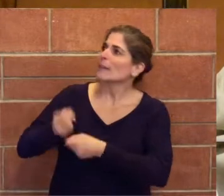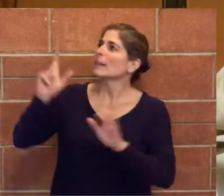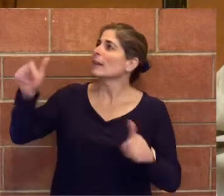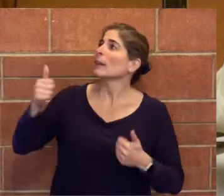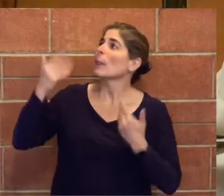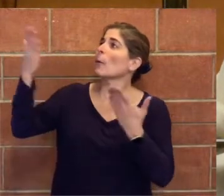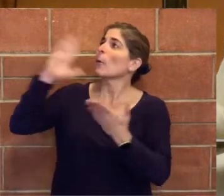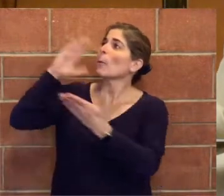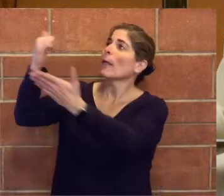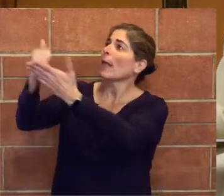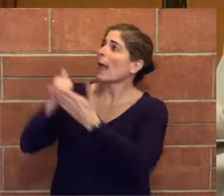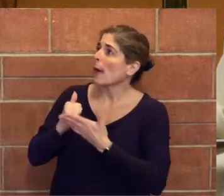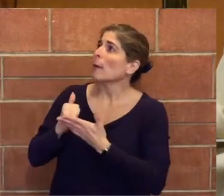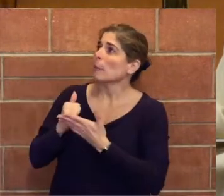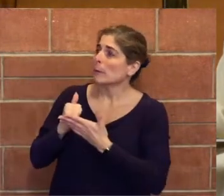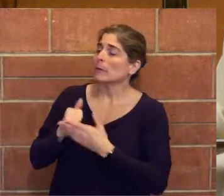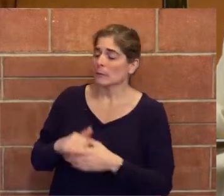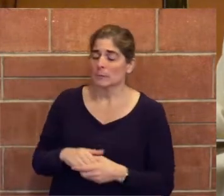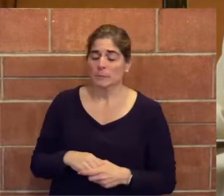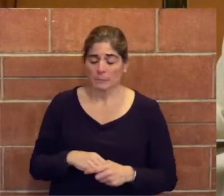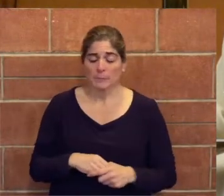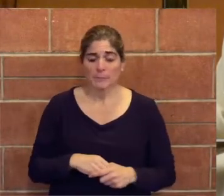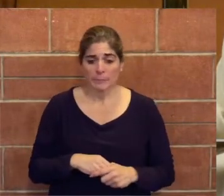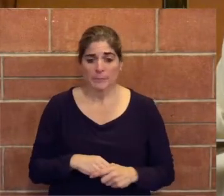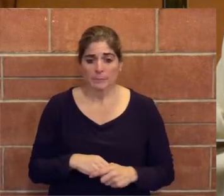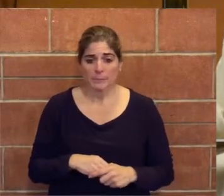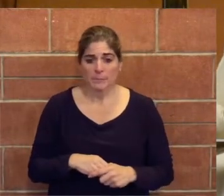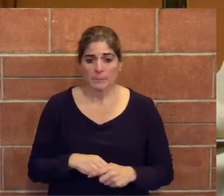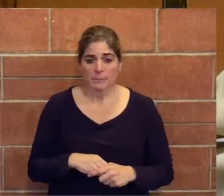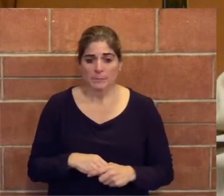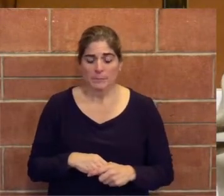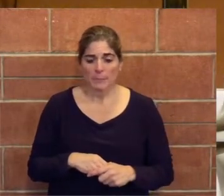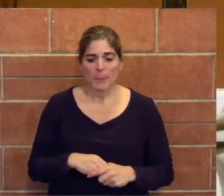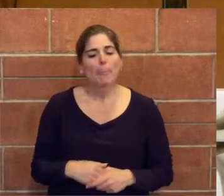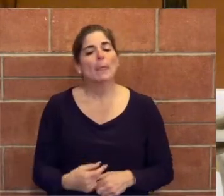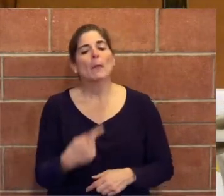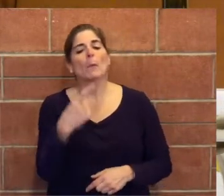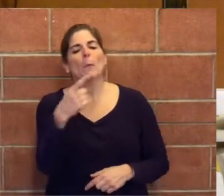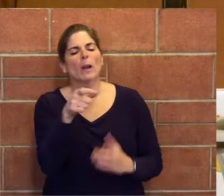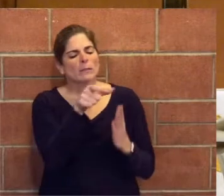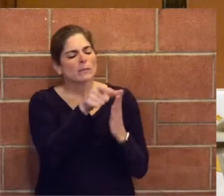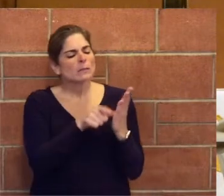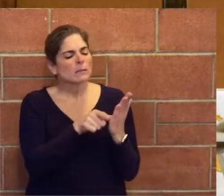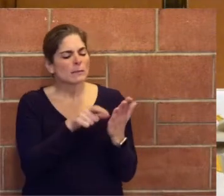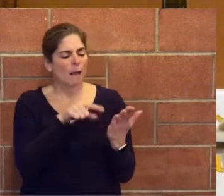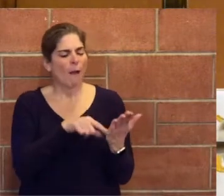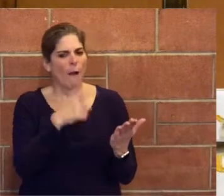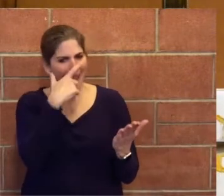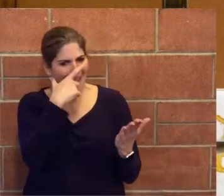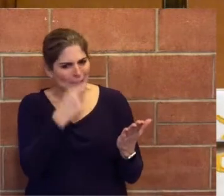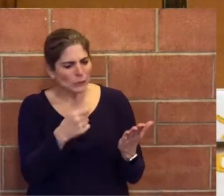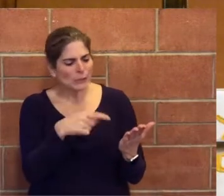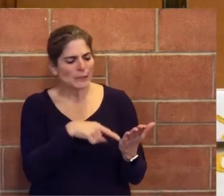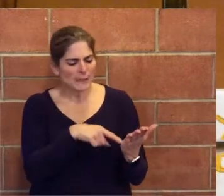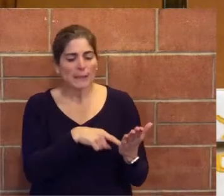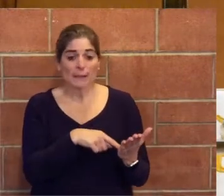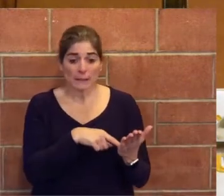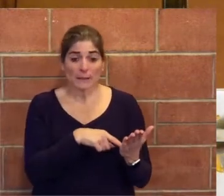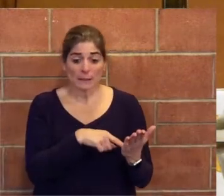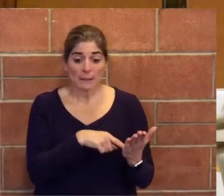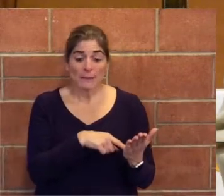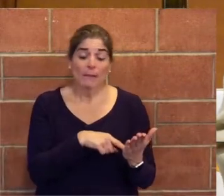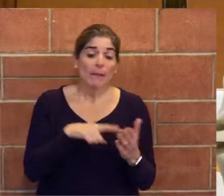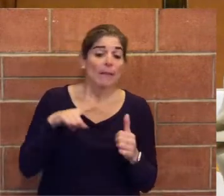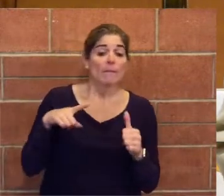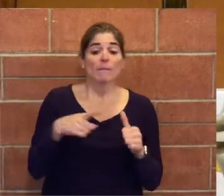Lord as Good Shepherd King. I have read an interesting tidbit of information about the